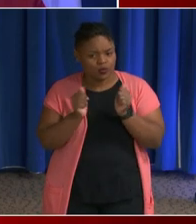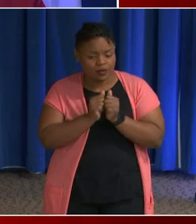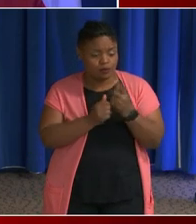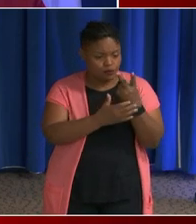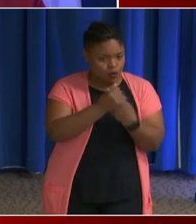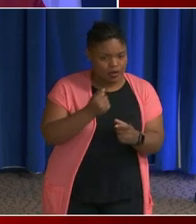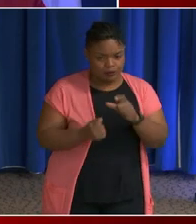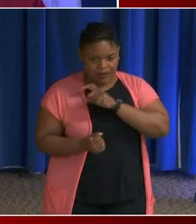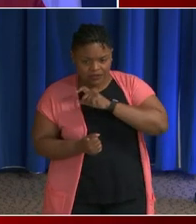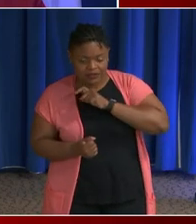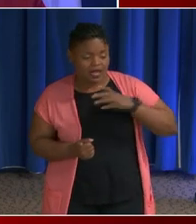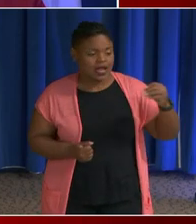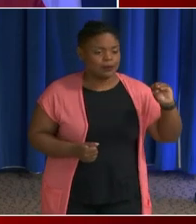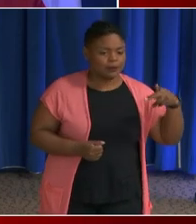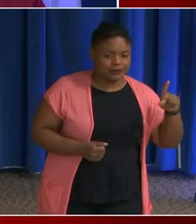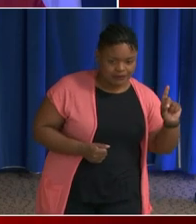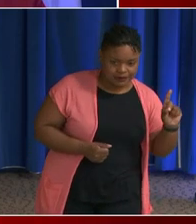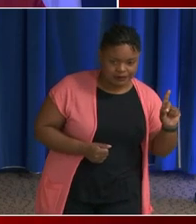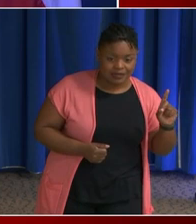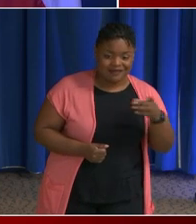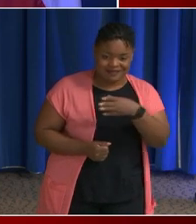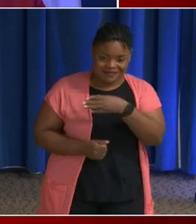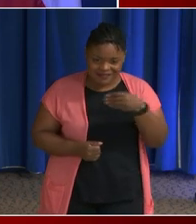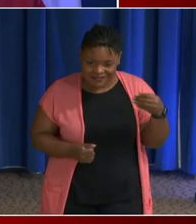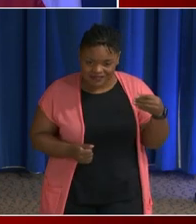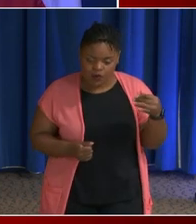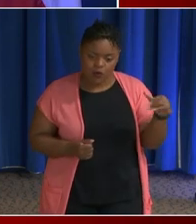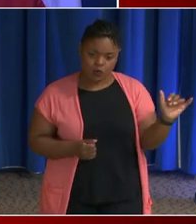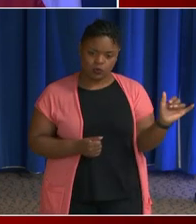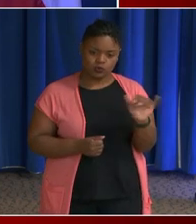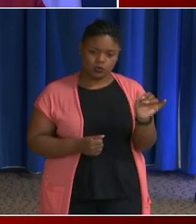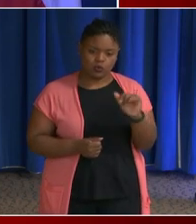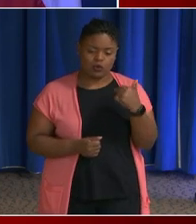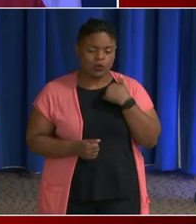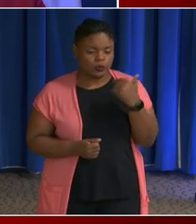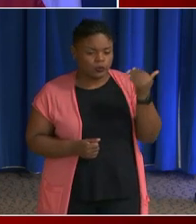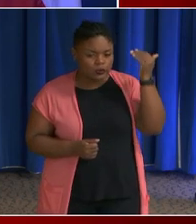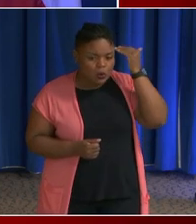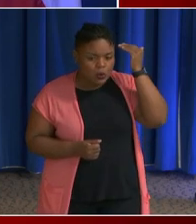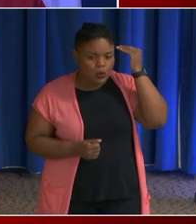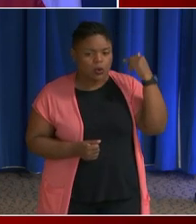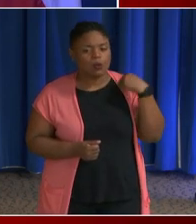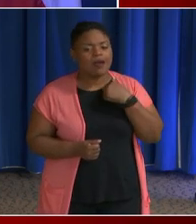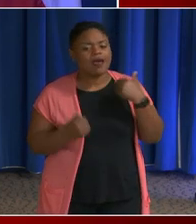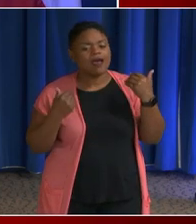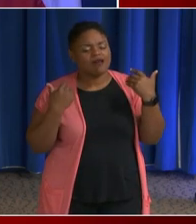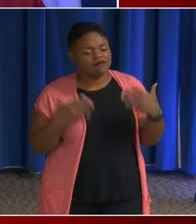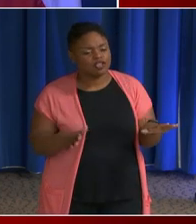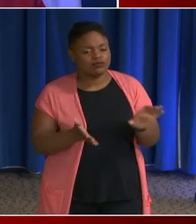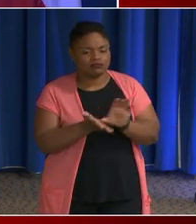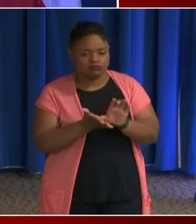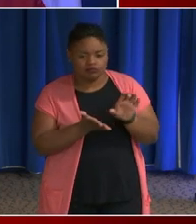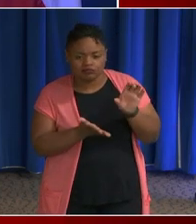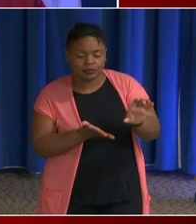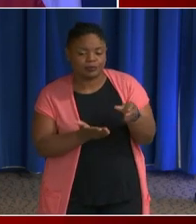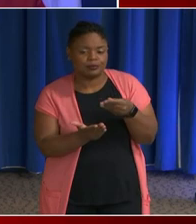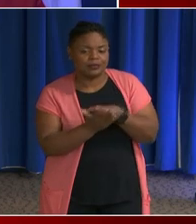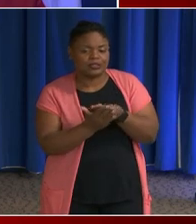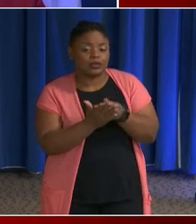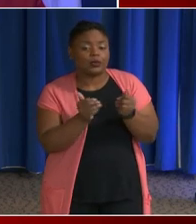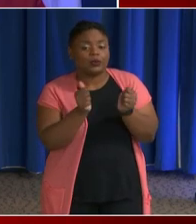Metropolitan Police Department, and I also know that we have heavily invested in